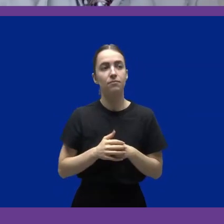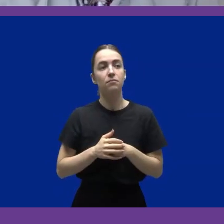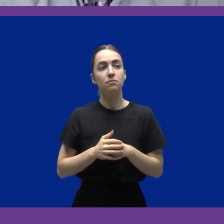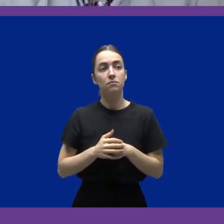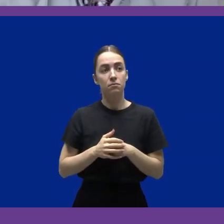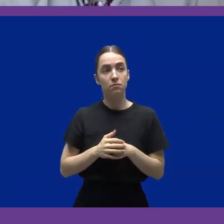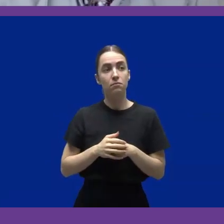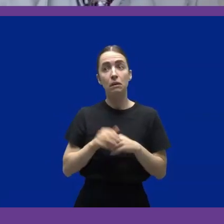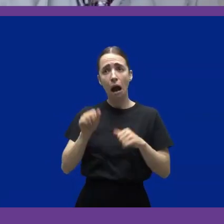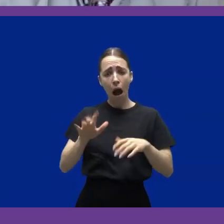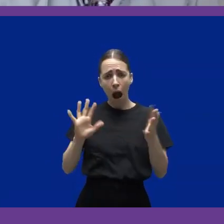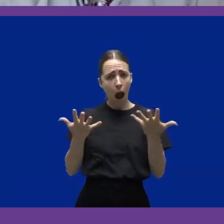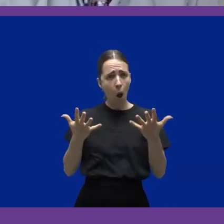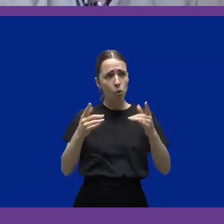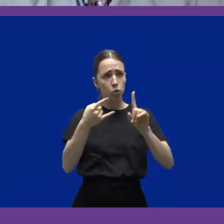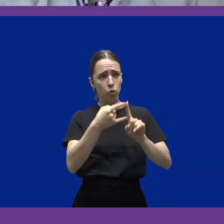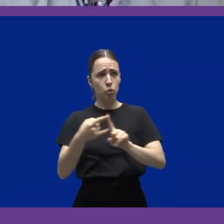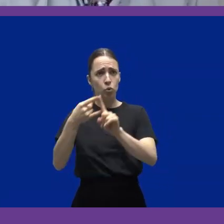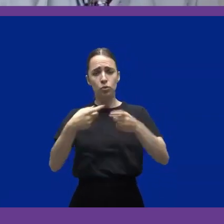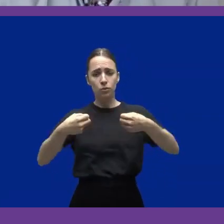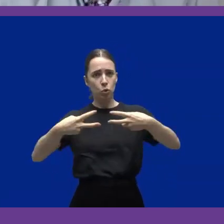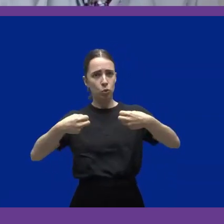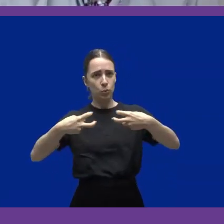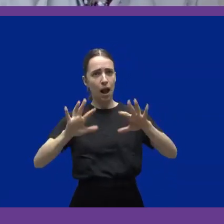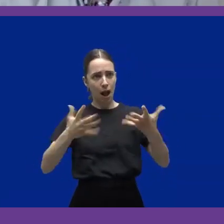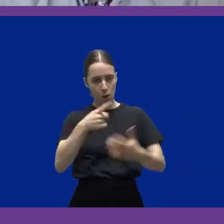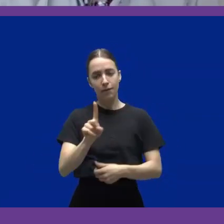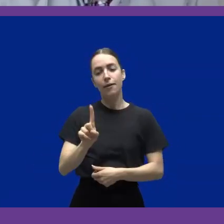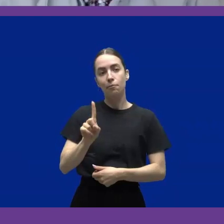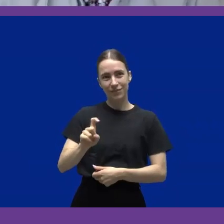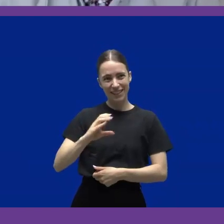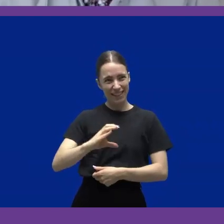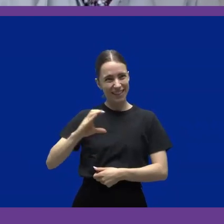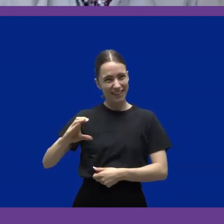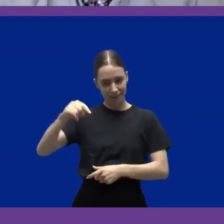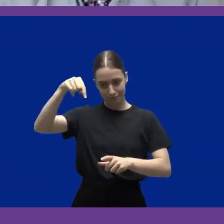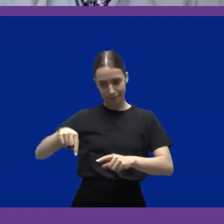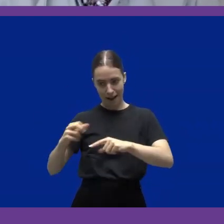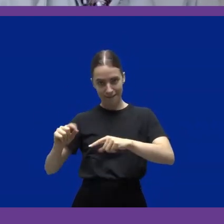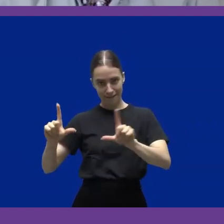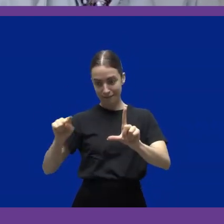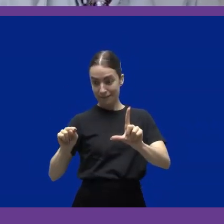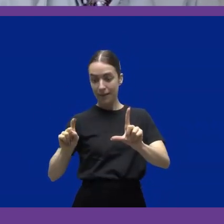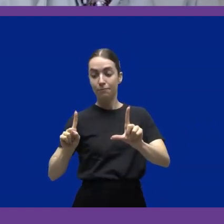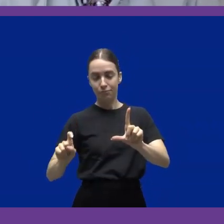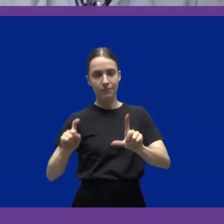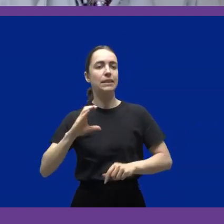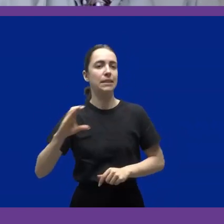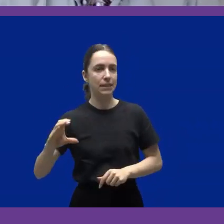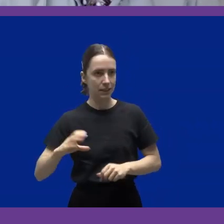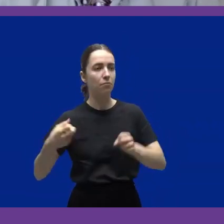that appears at the bottom of your screen. Text on tap link will be shared on the chat, and I think this